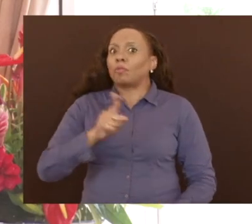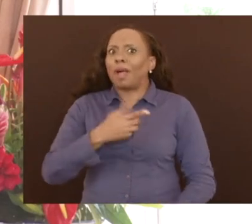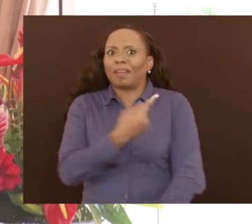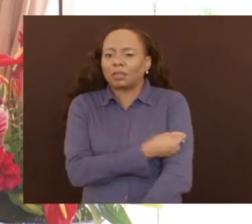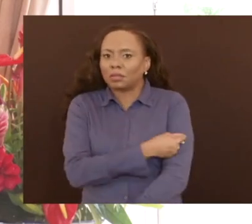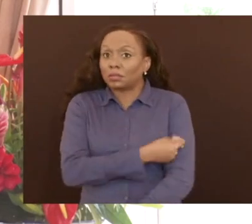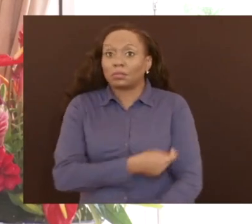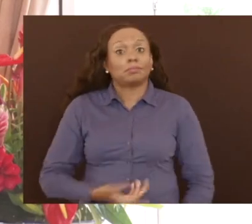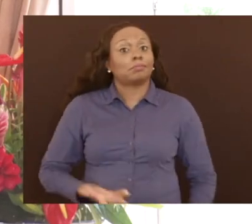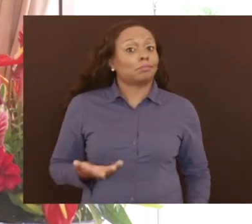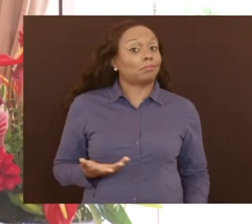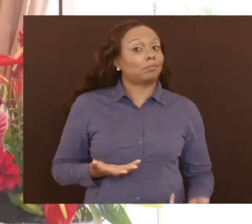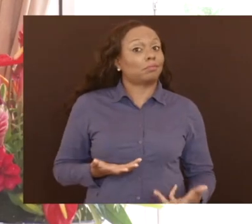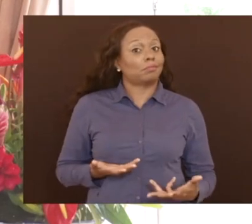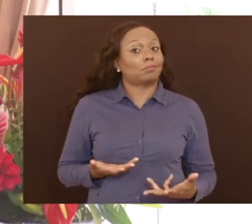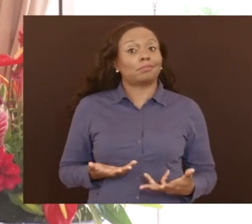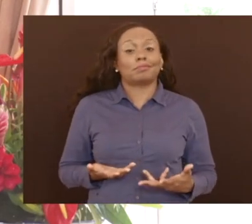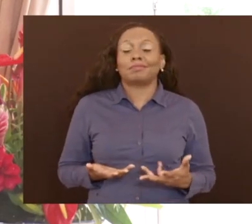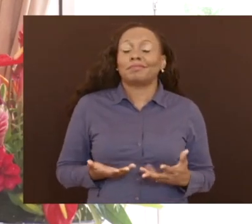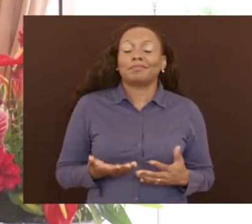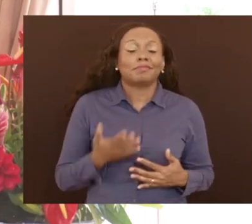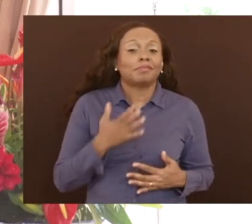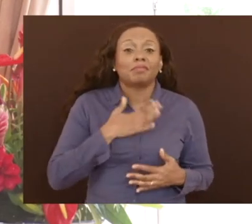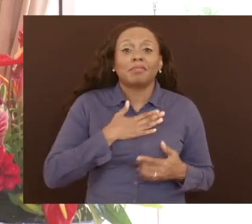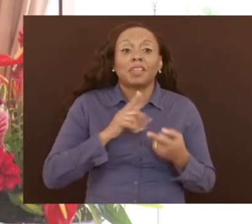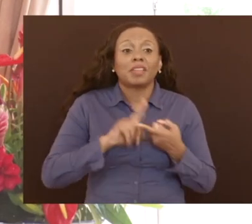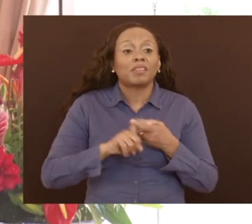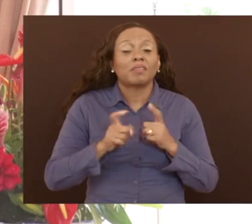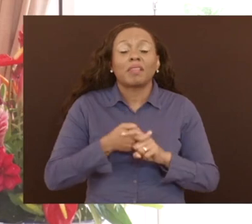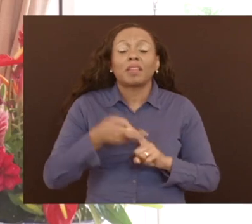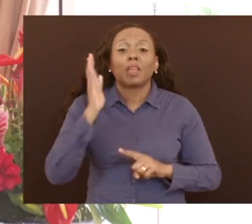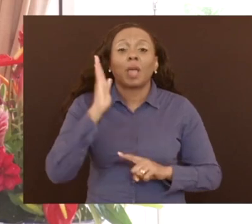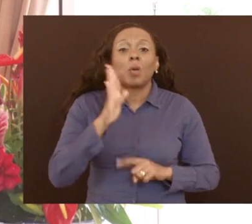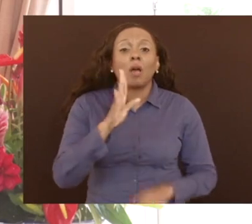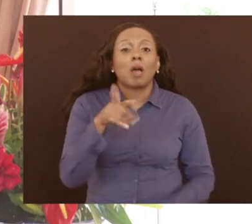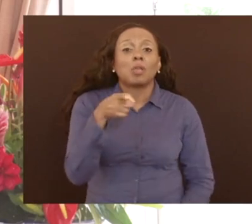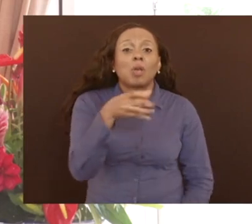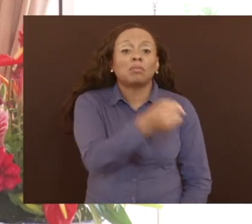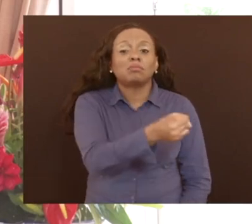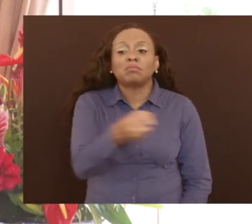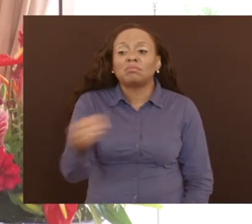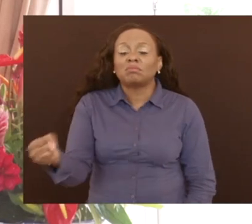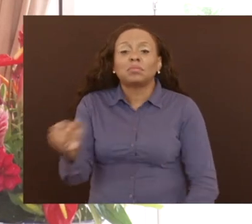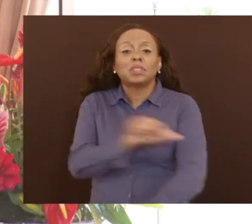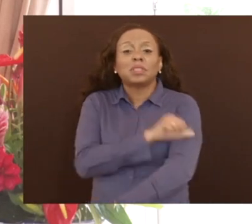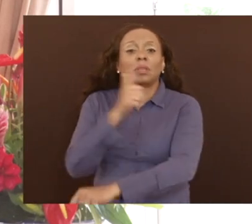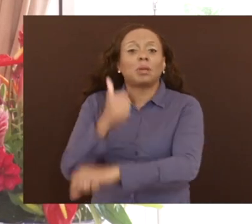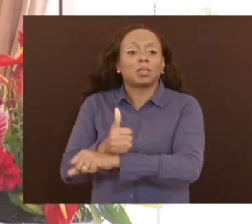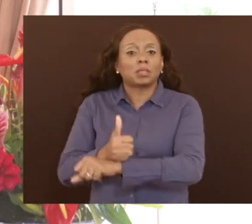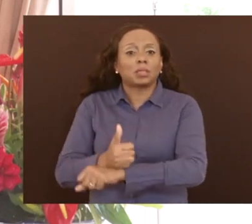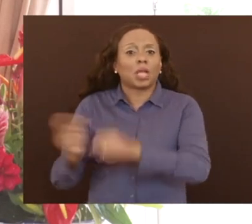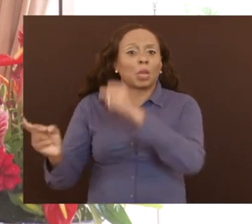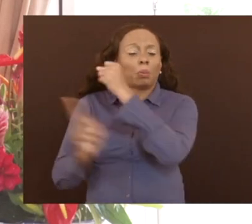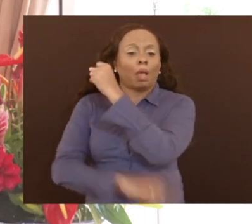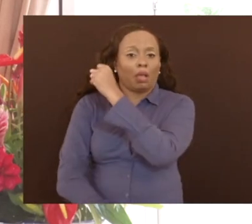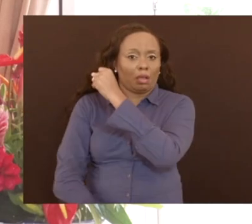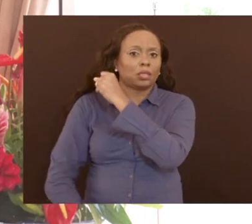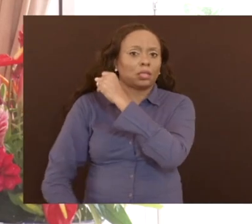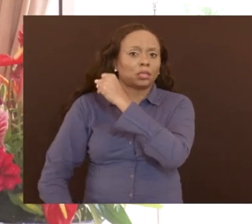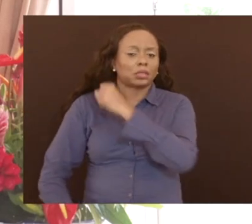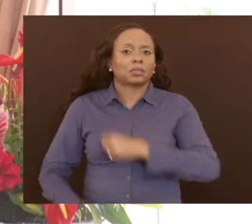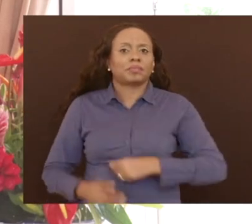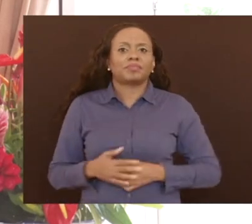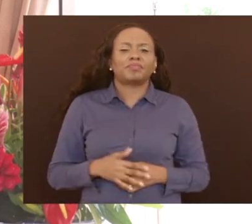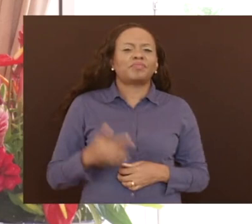my friends, it will be passed over to the right authorities for further action. I say this conscious that I've heard